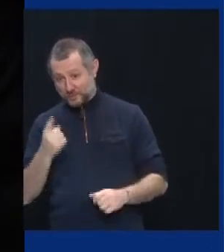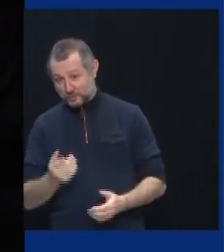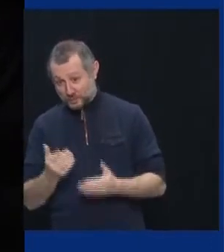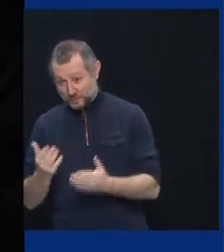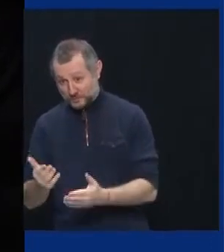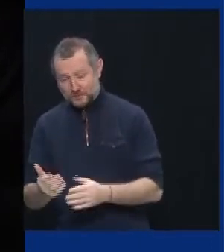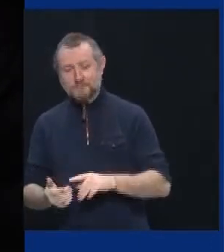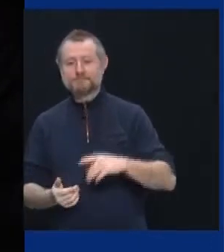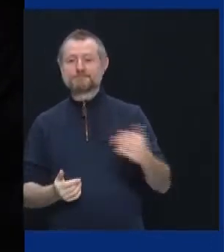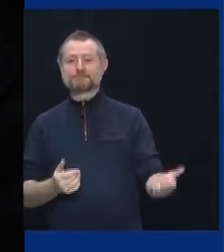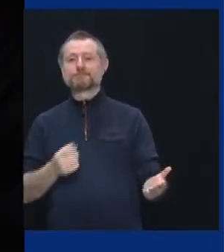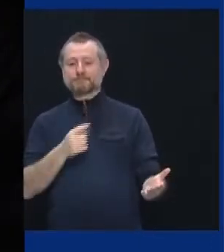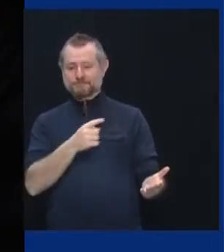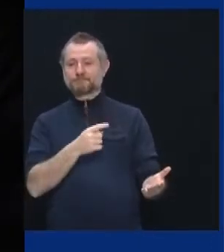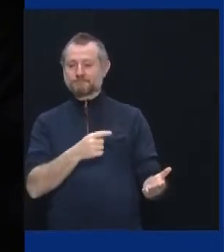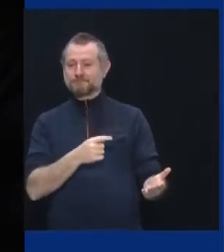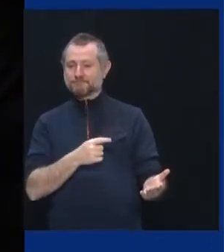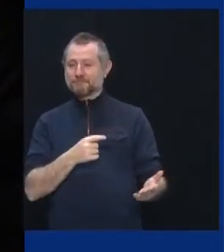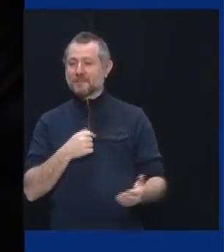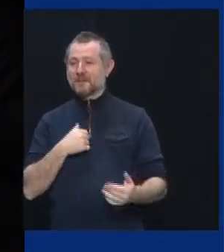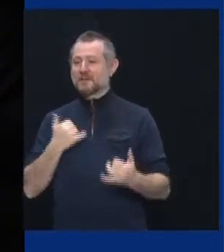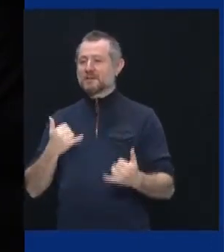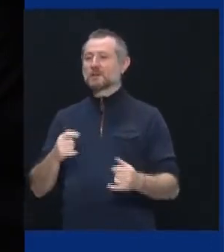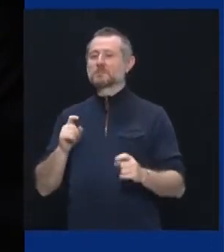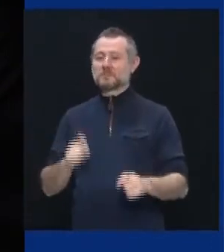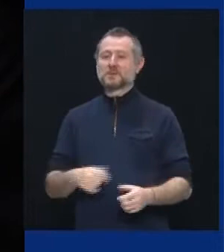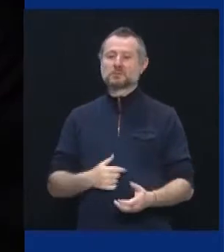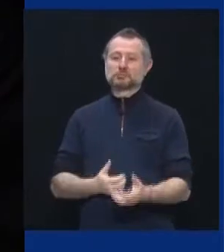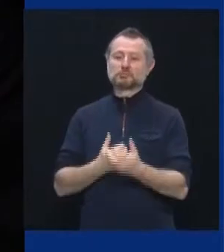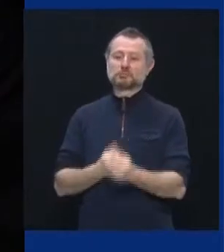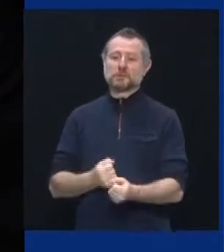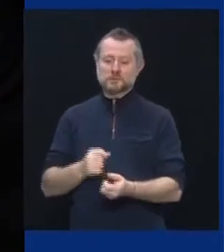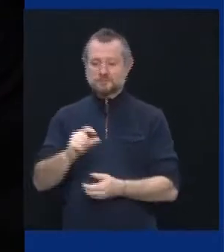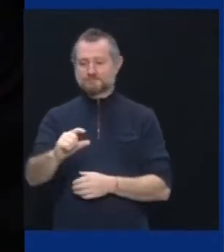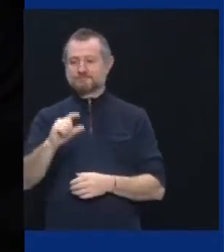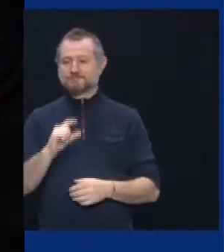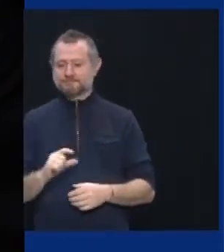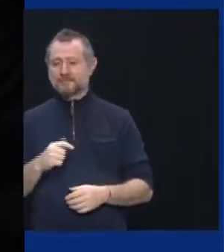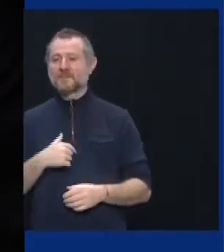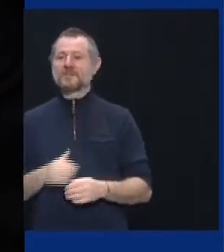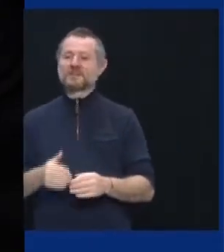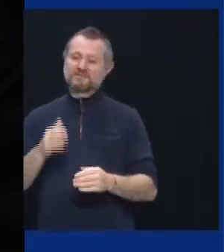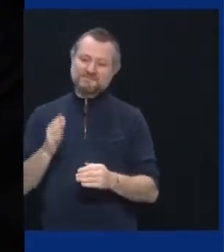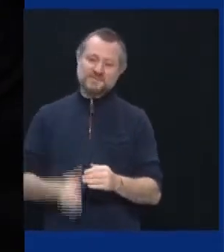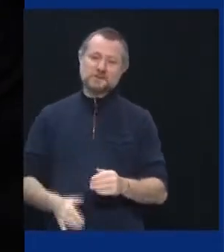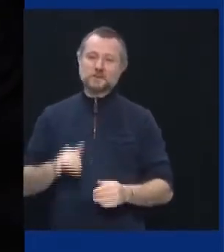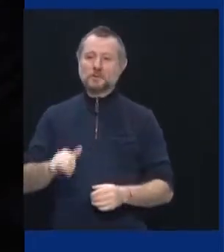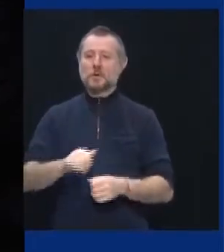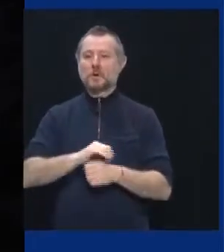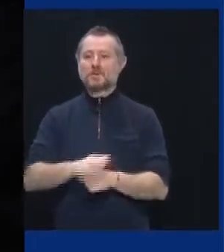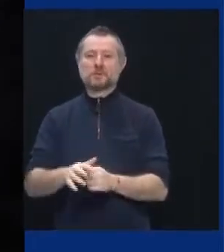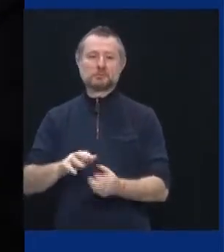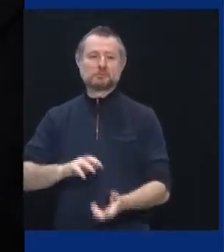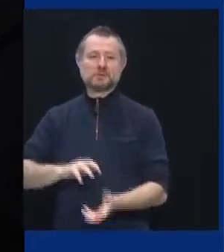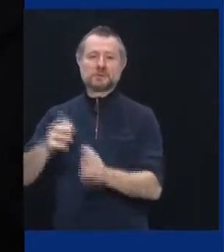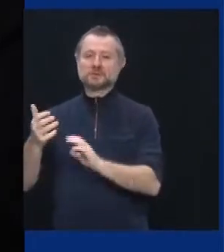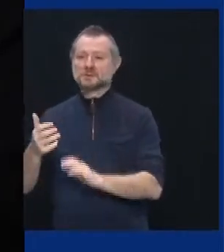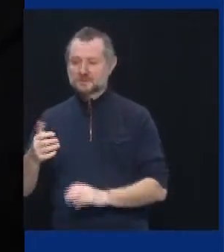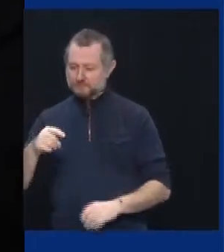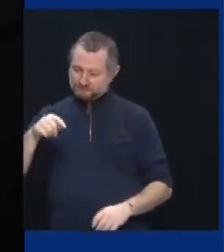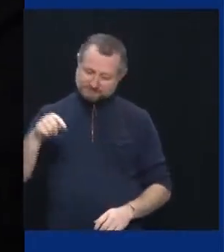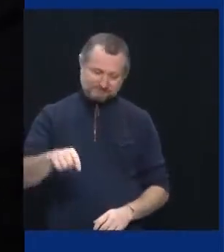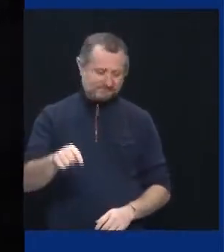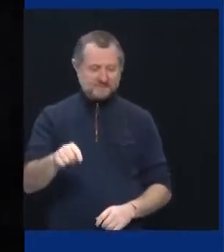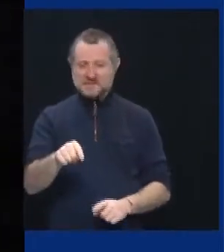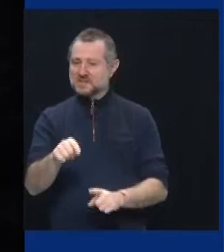we all need to trust it and end this crisis that has nearly destroyed so